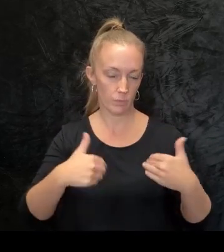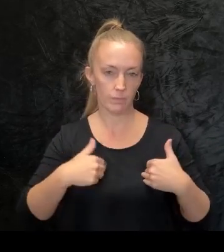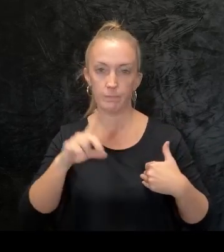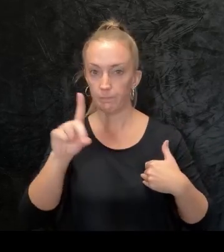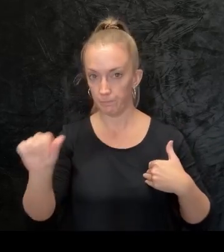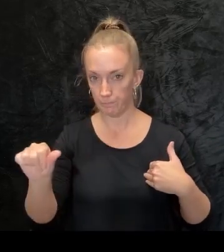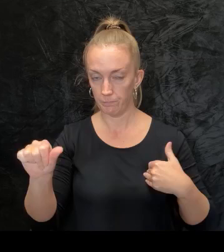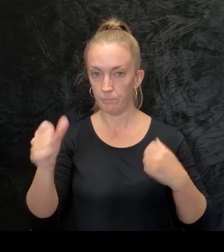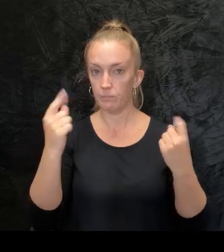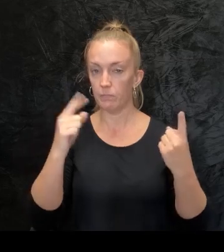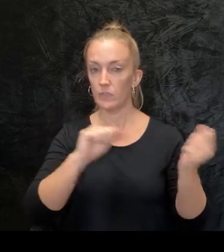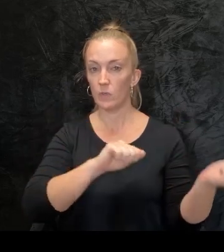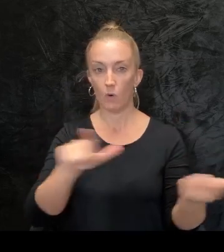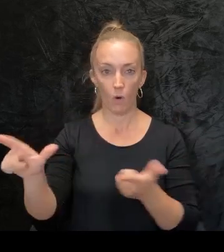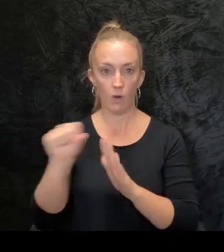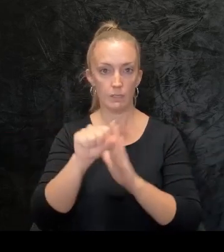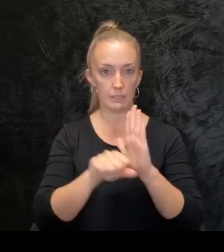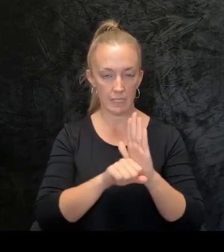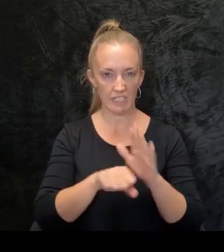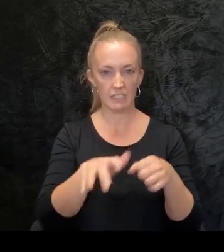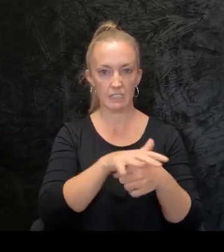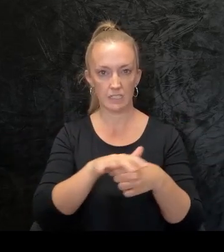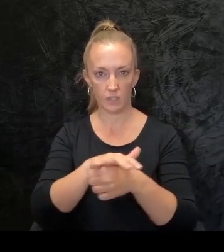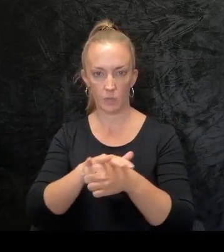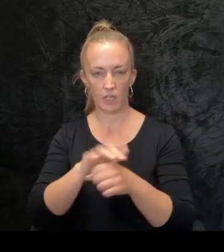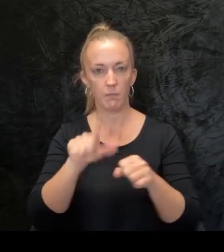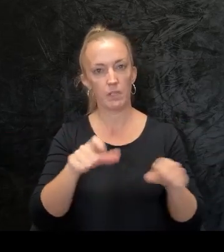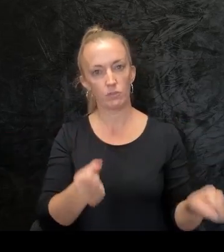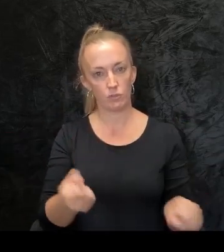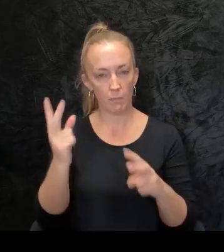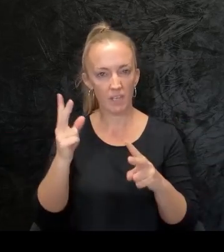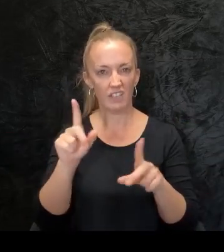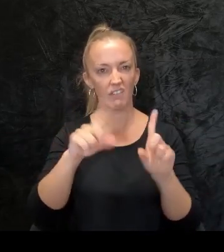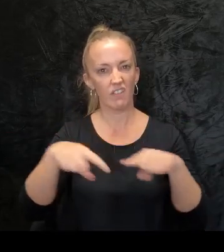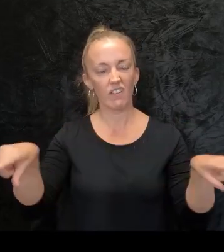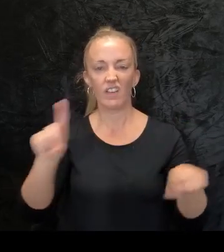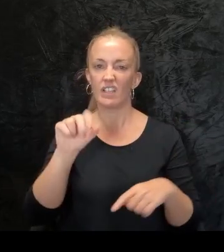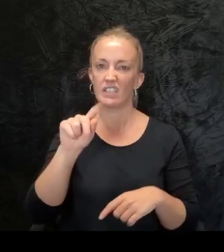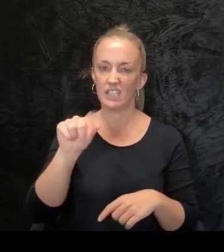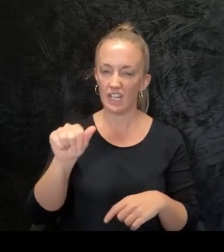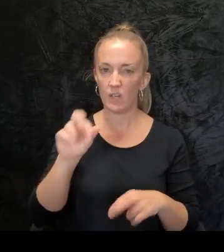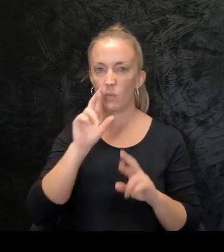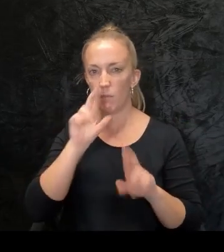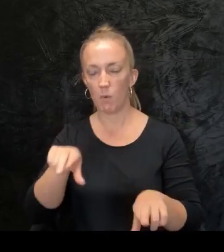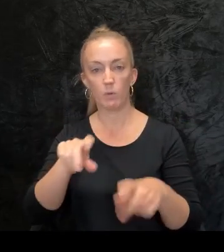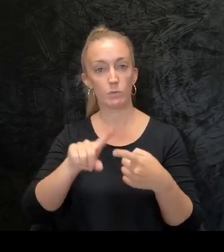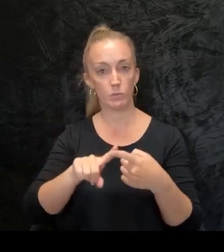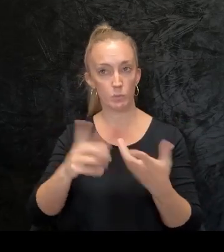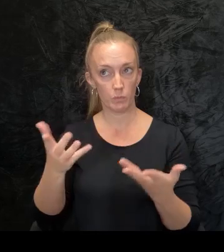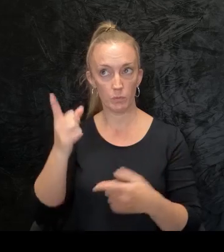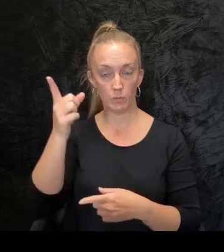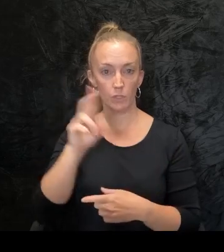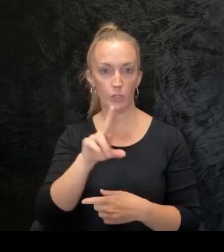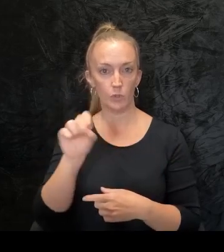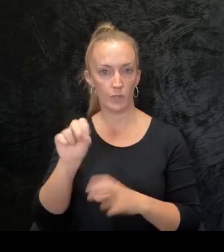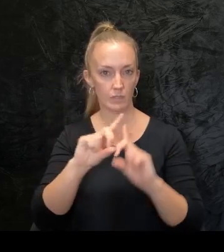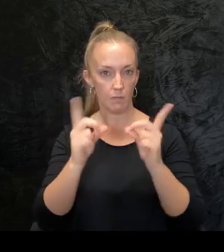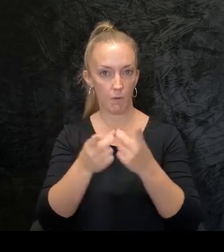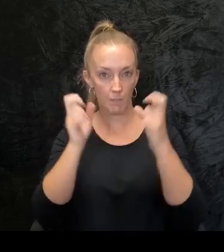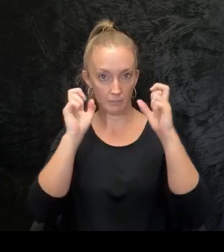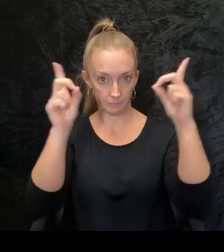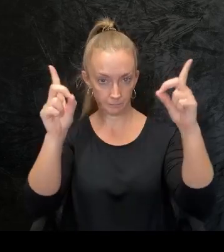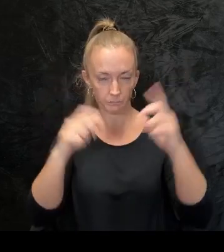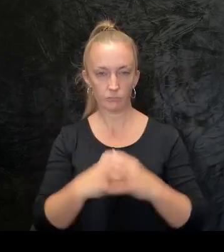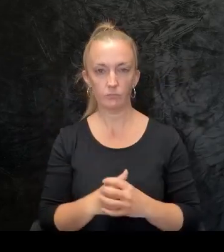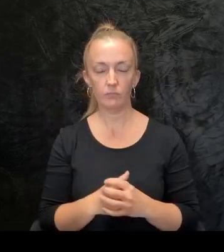All states and territories submit various data and reports to the U.S. Department of Education. Each state